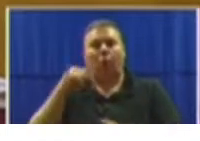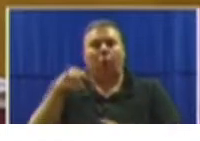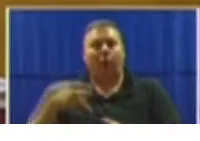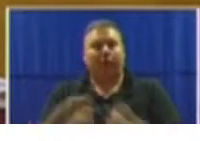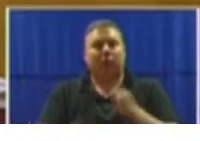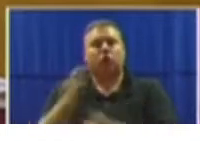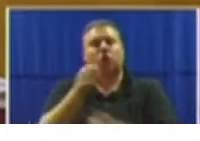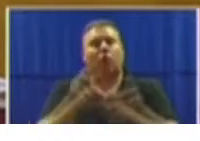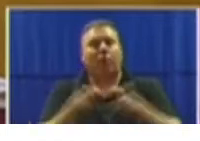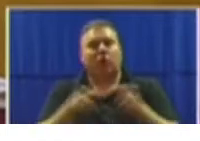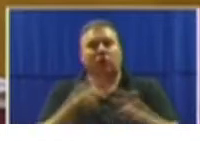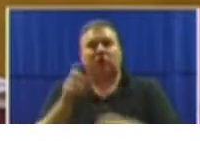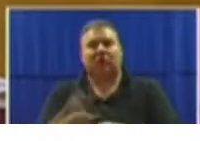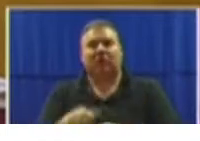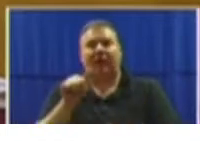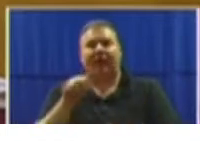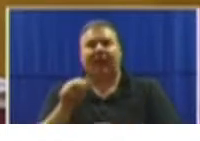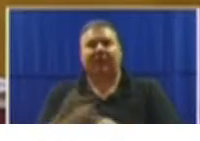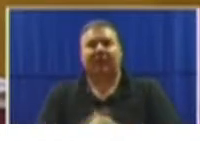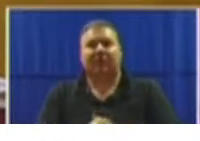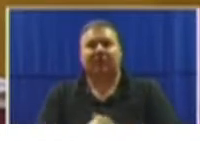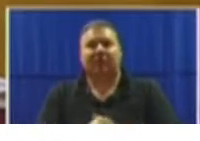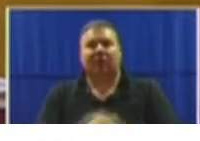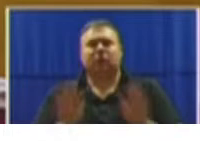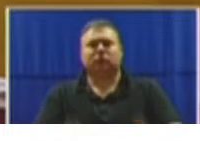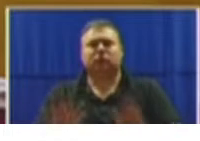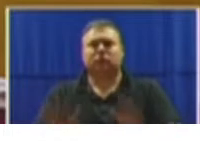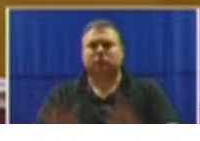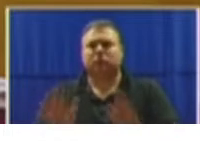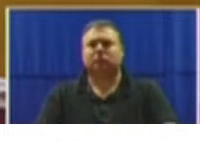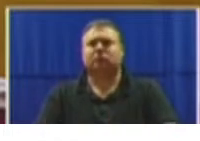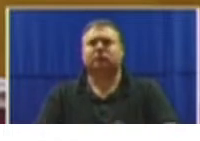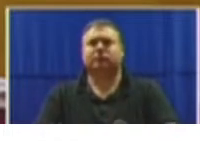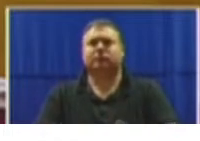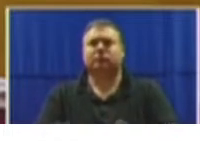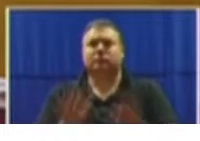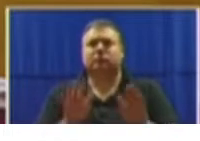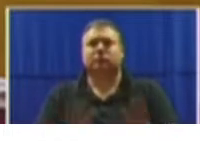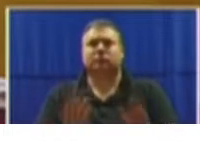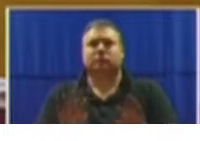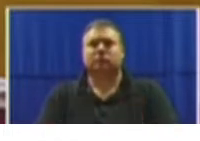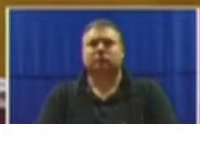Order. Order. Order.